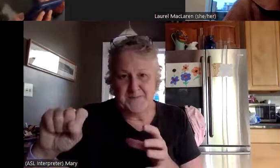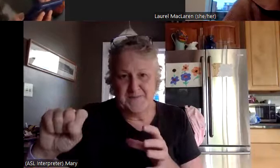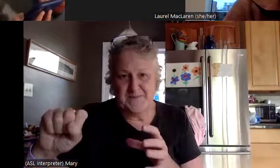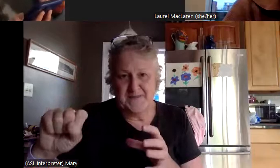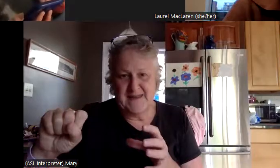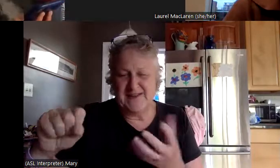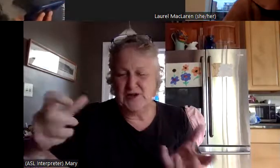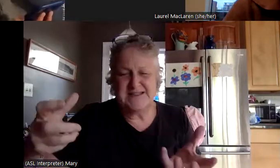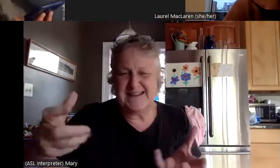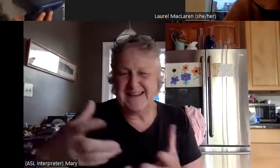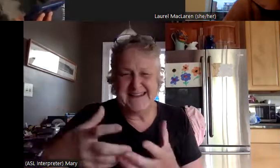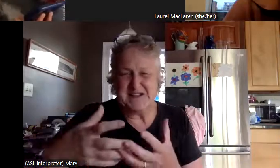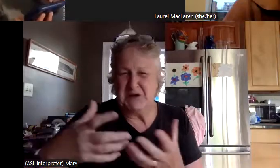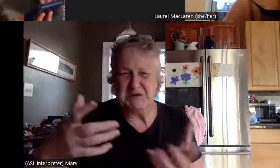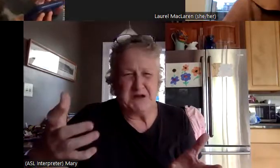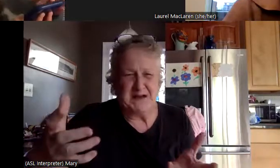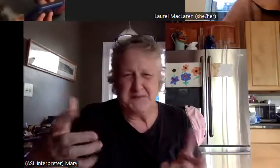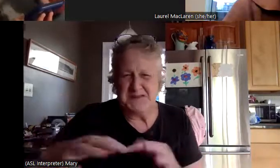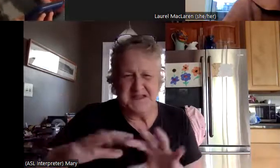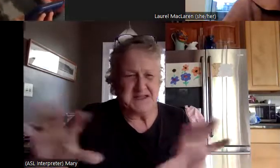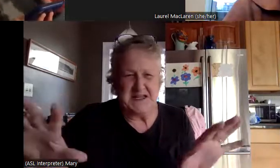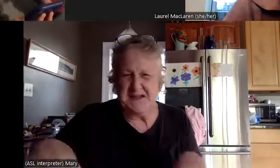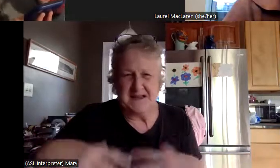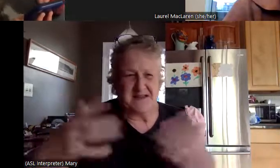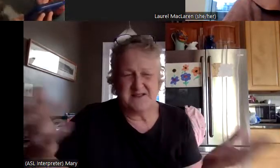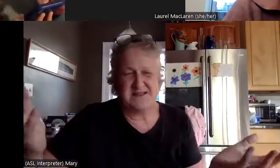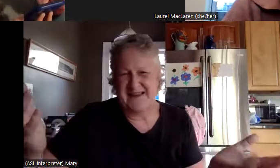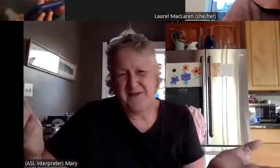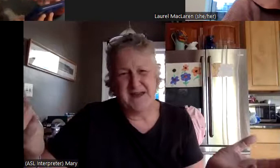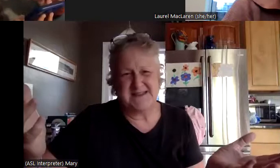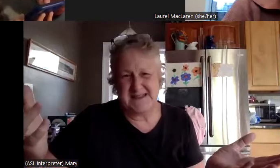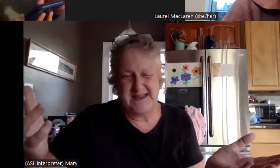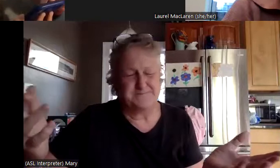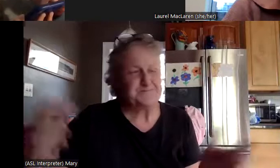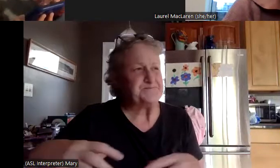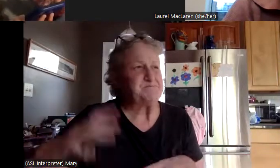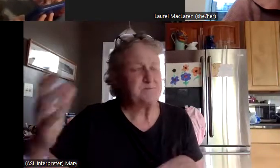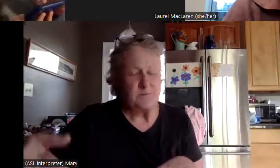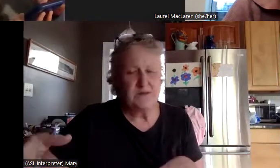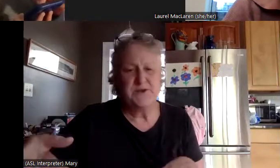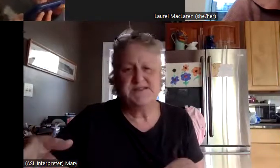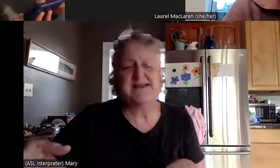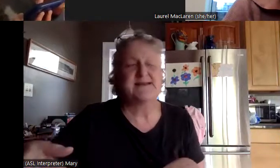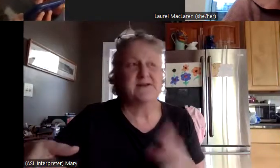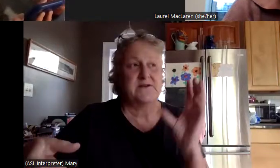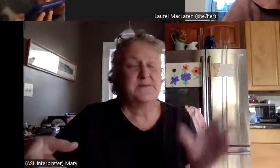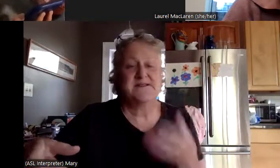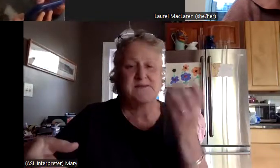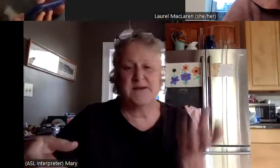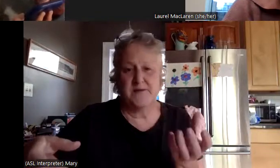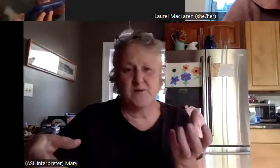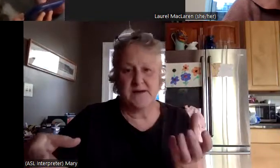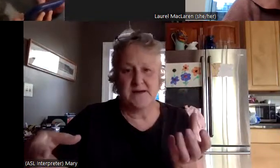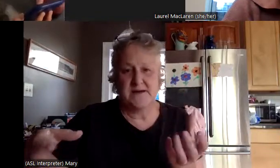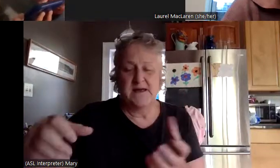them and looks in, and it's all dried up, desiccated. Like she's like, Oh. oh, that one's dead. yeah. Puts that down, picks